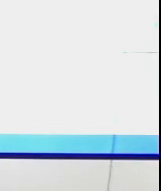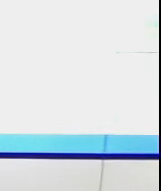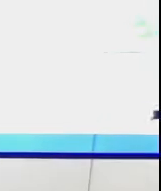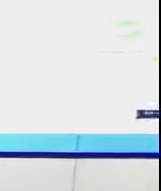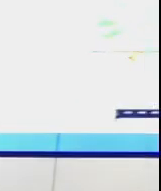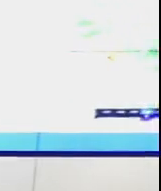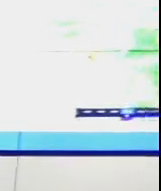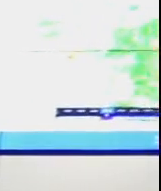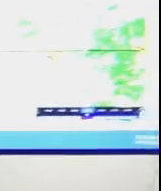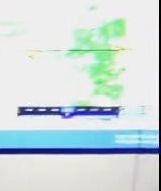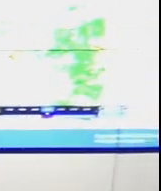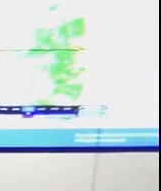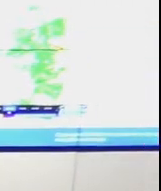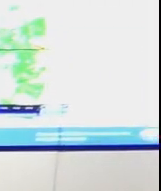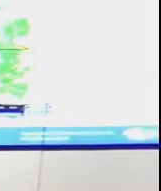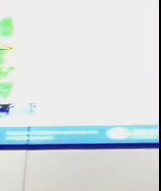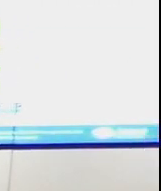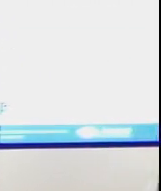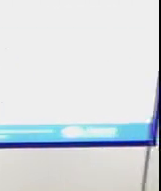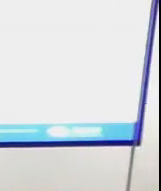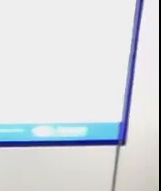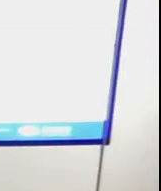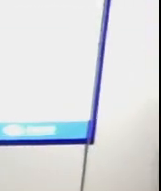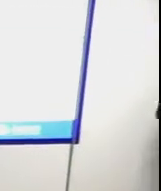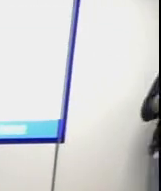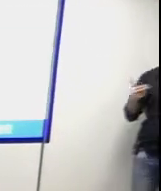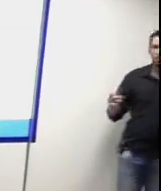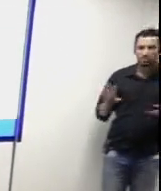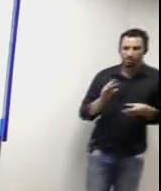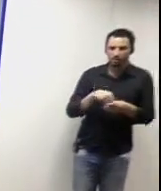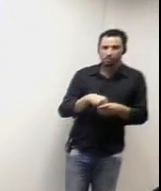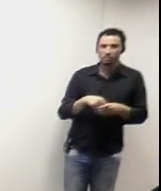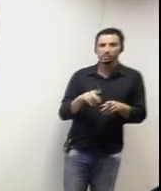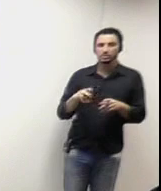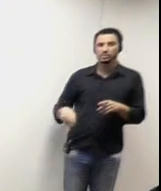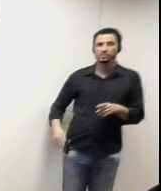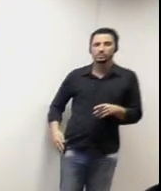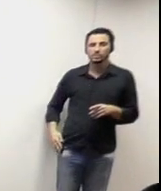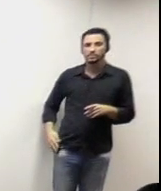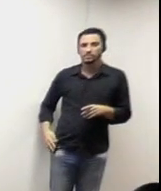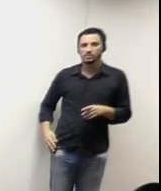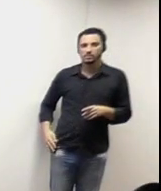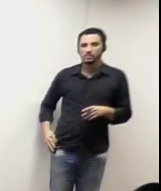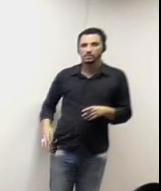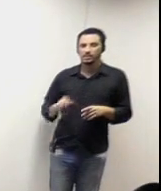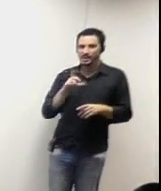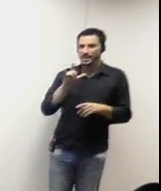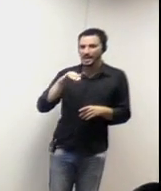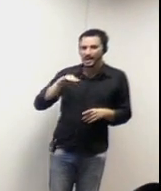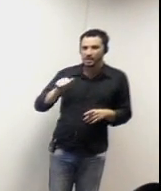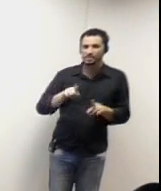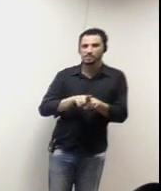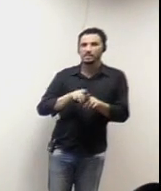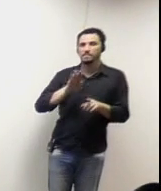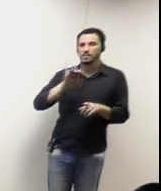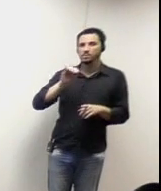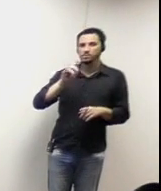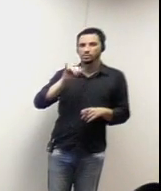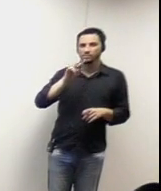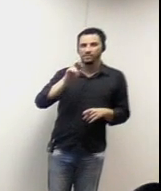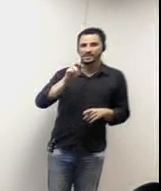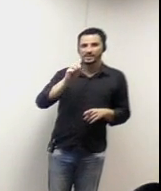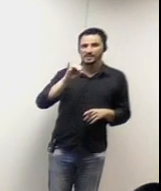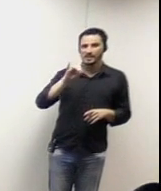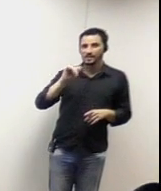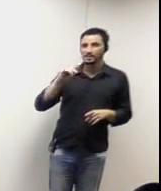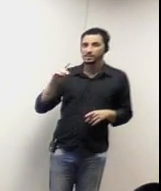including conditions of the environment and biodiversity and what the population is doing, where they're moving.